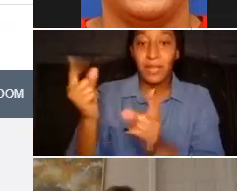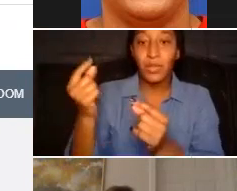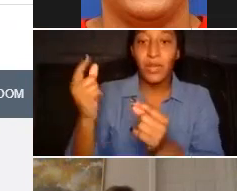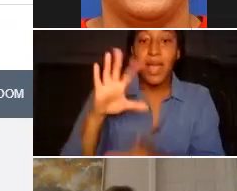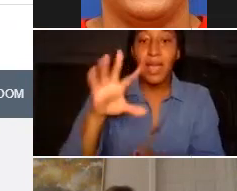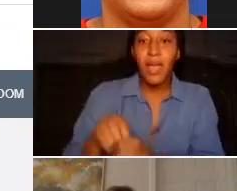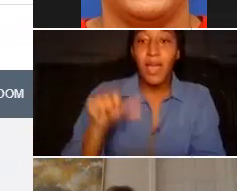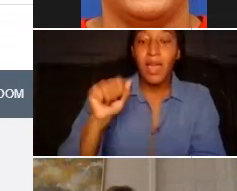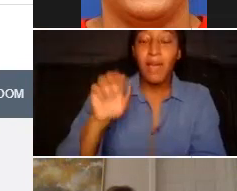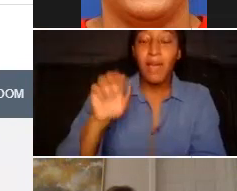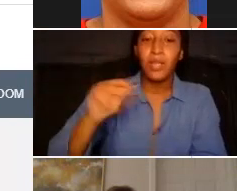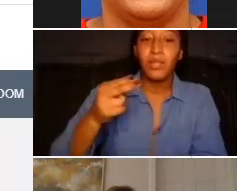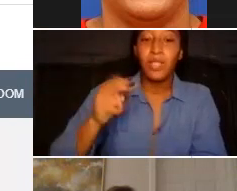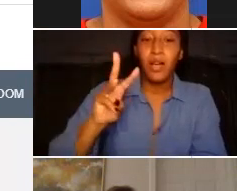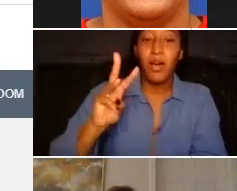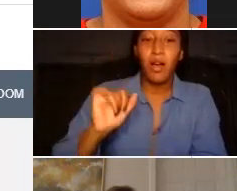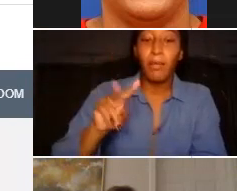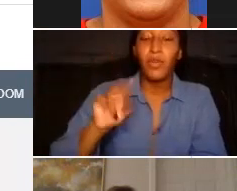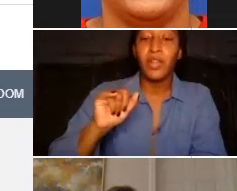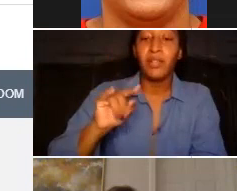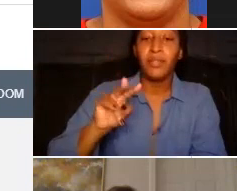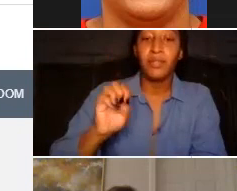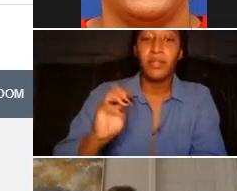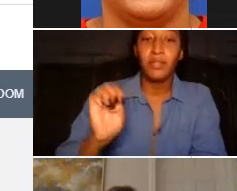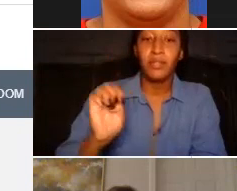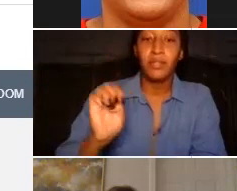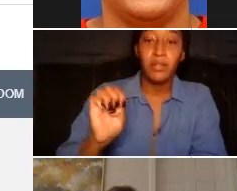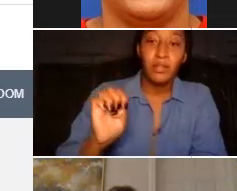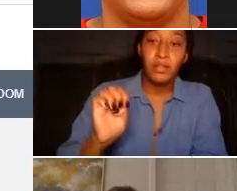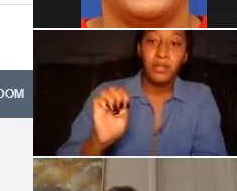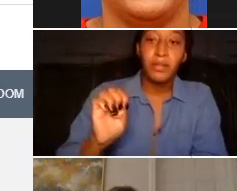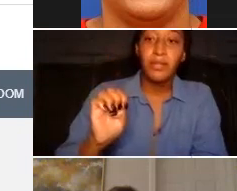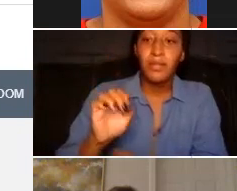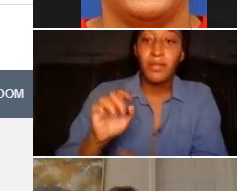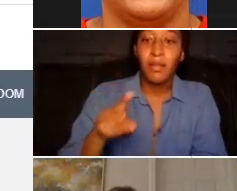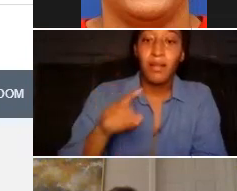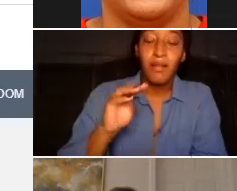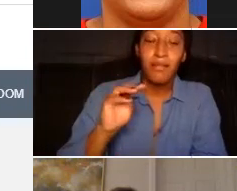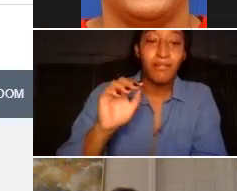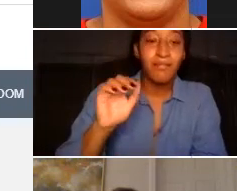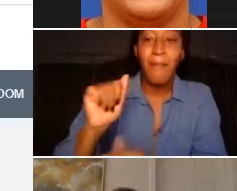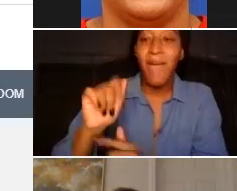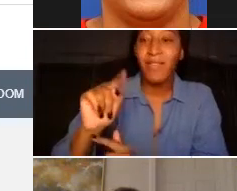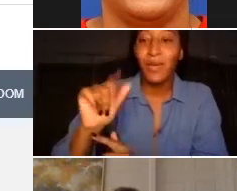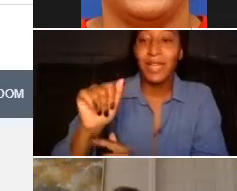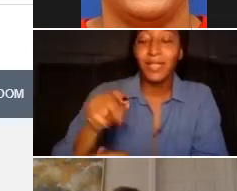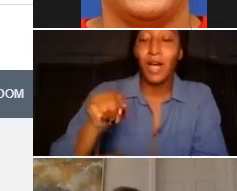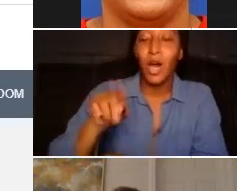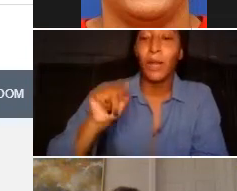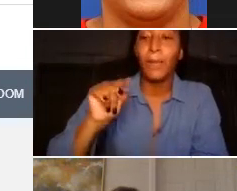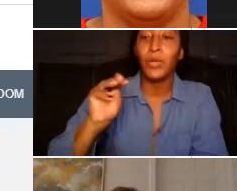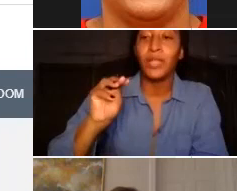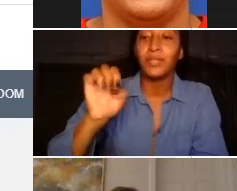you covered. Okay. Thanks a lot for clarifying that for me, Tyler. All right. Matthew had